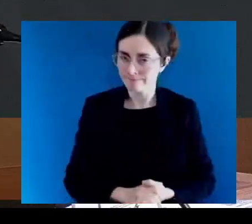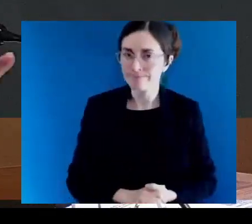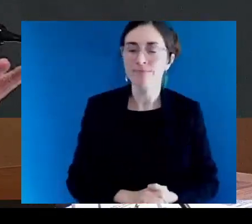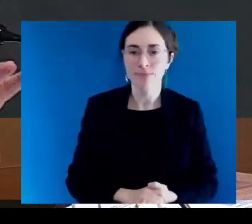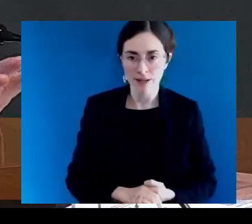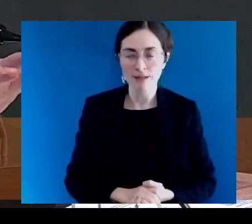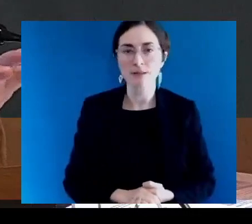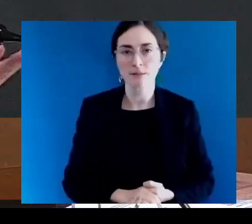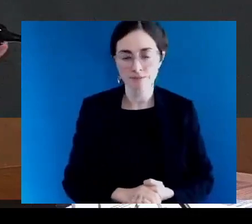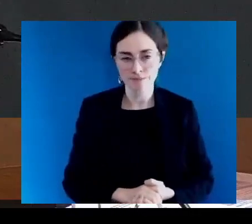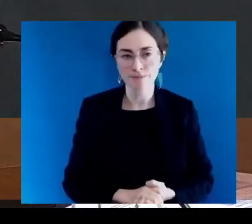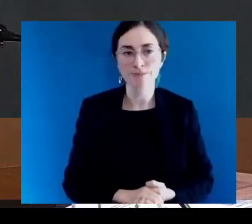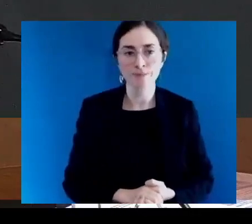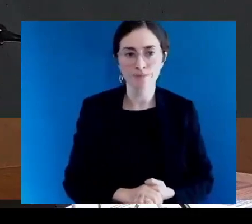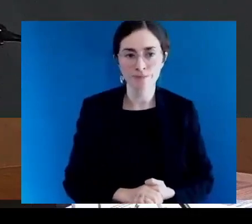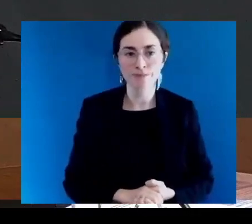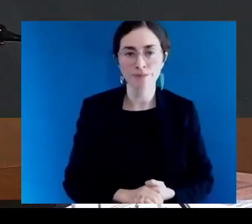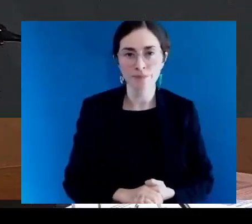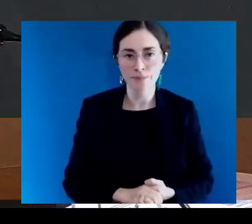We've been talking about